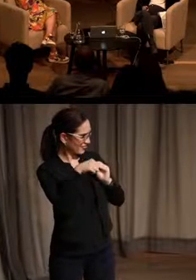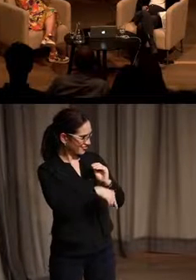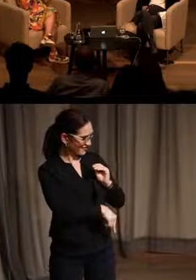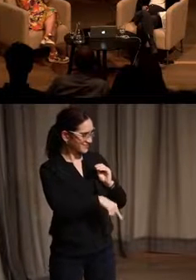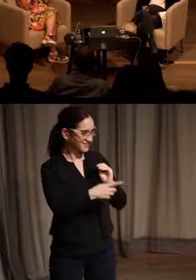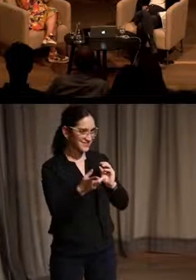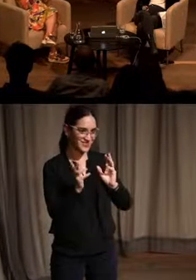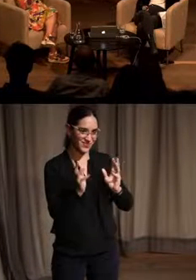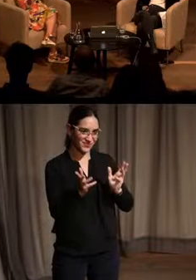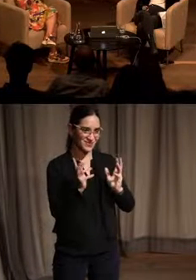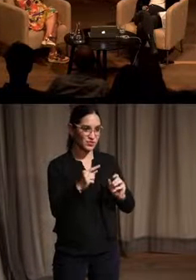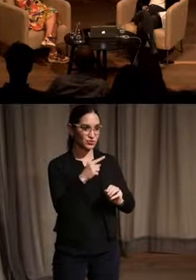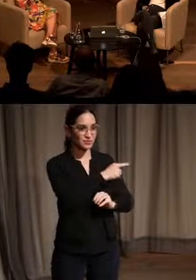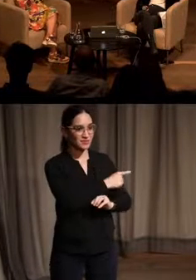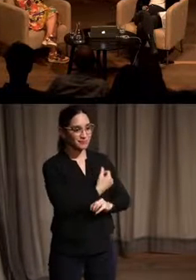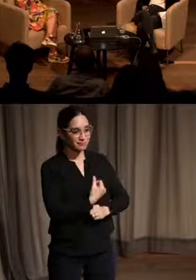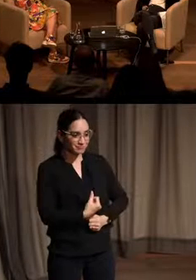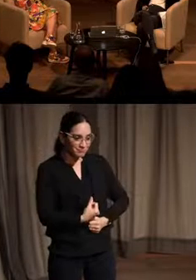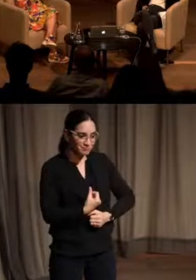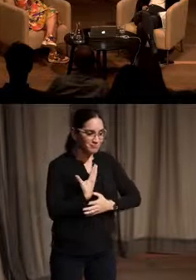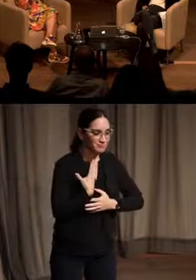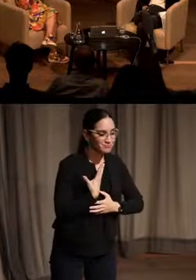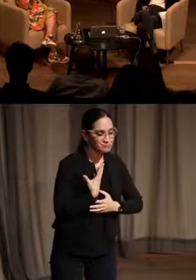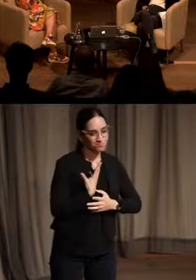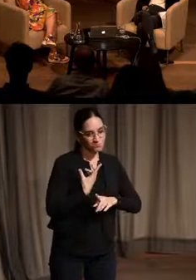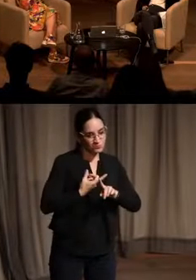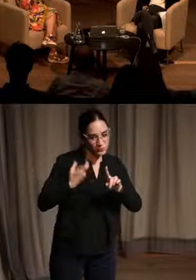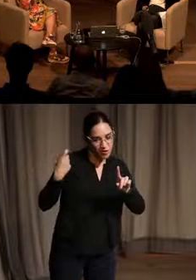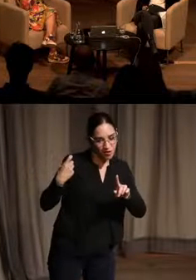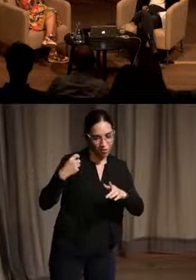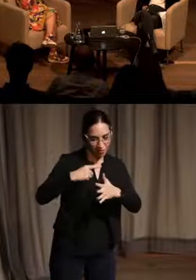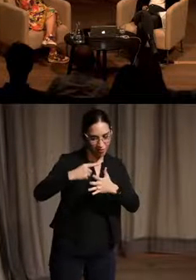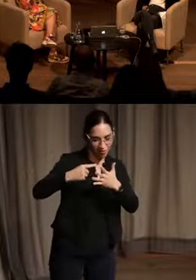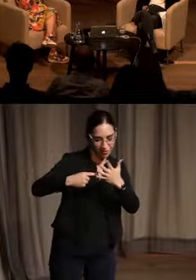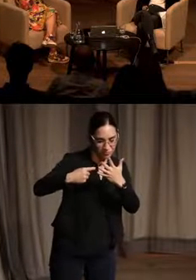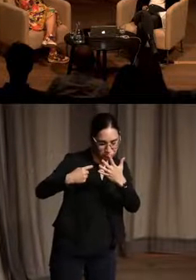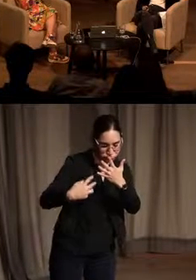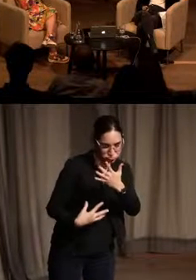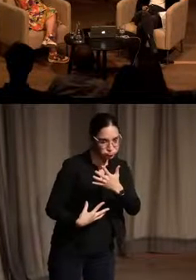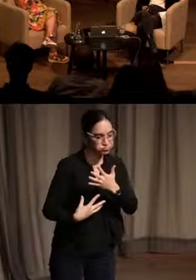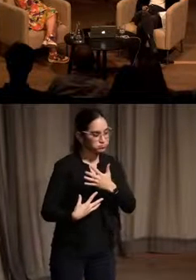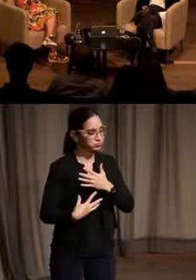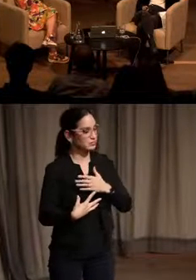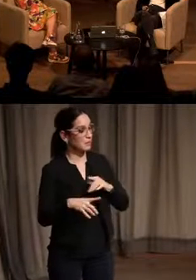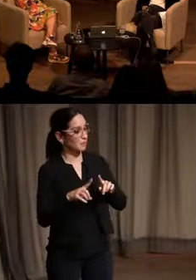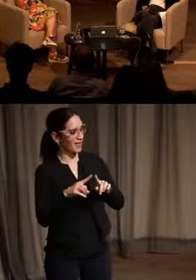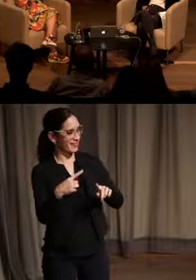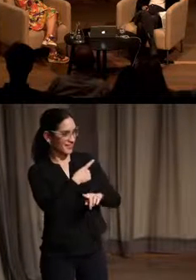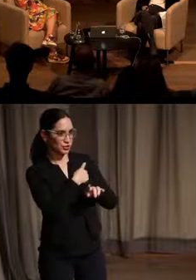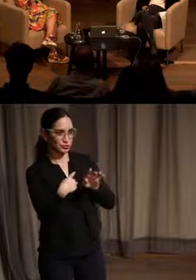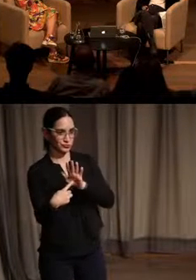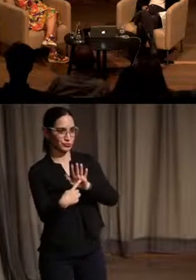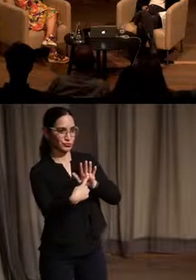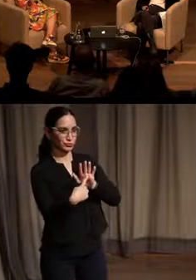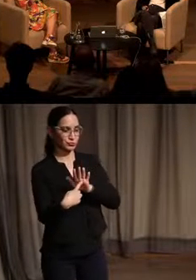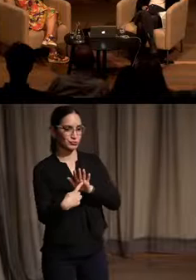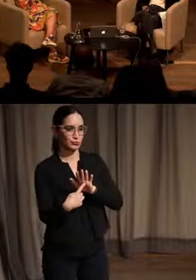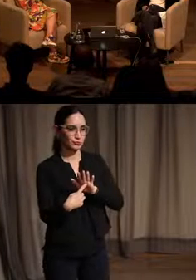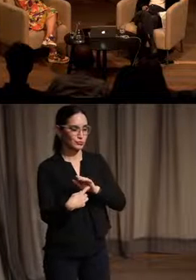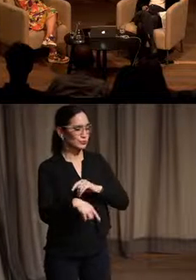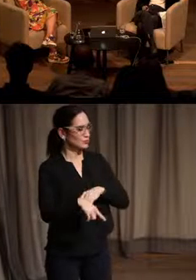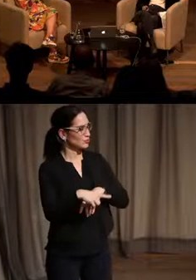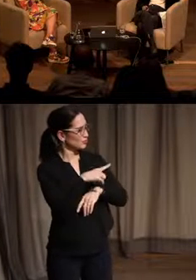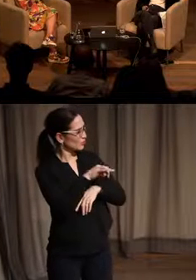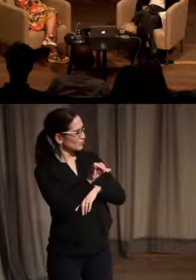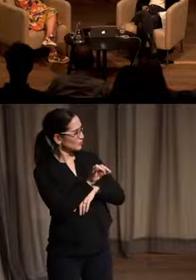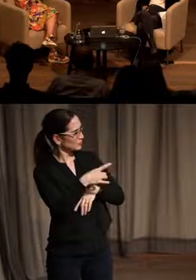did you mention to me where the inspiration for this came from, and we thought, okay, we definitely need to talk about this because it touches on that. Could you talk to us